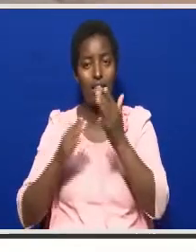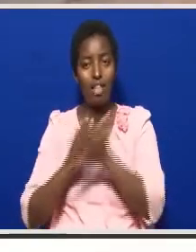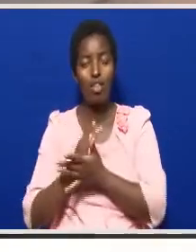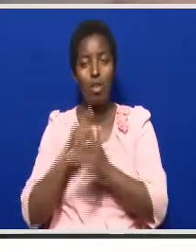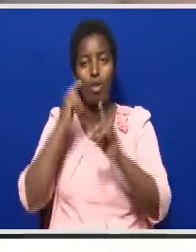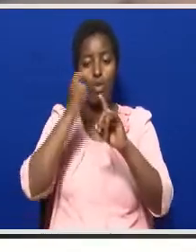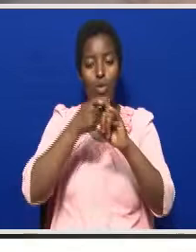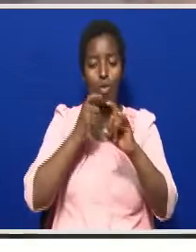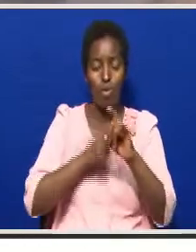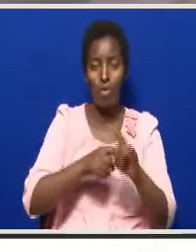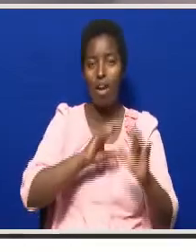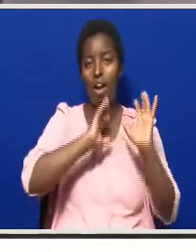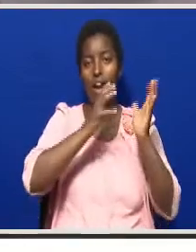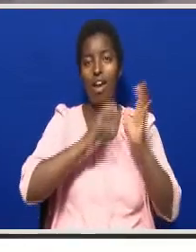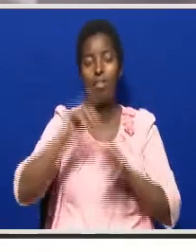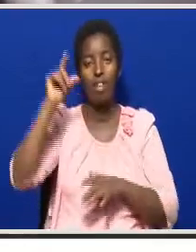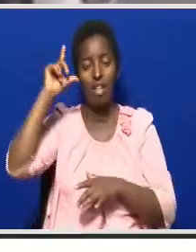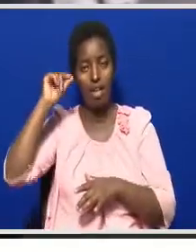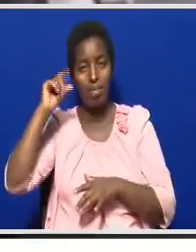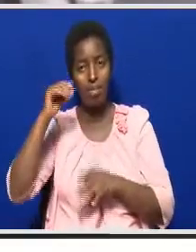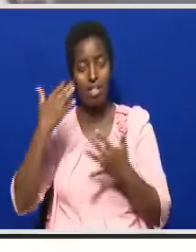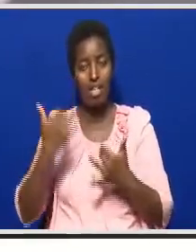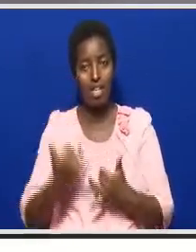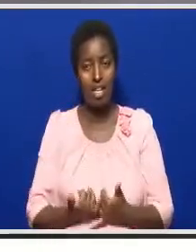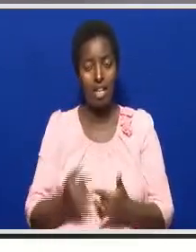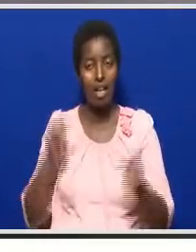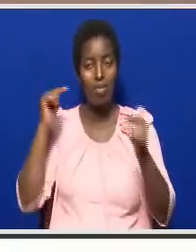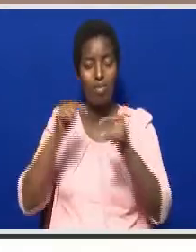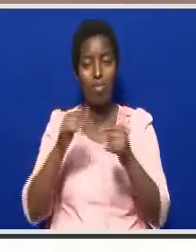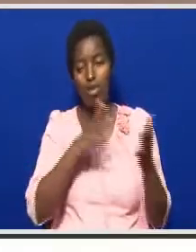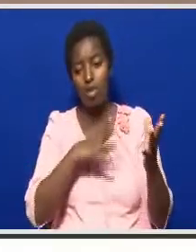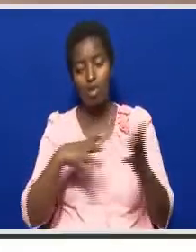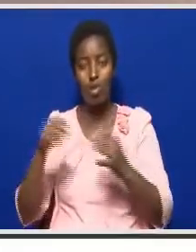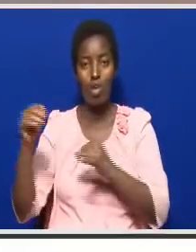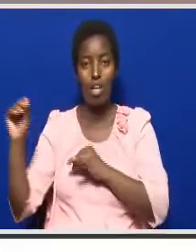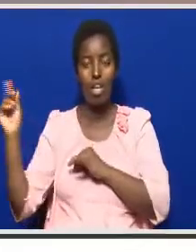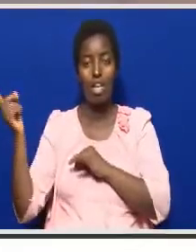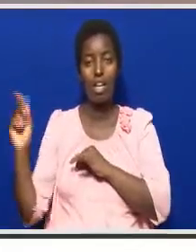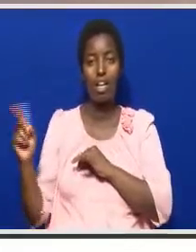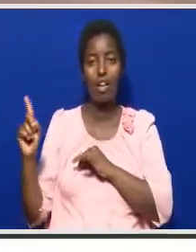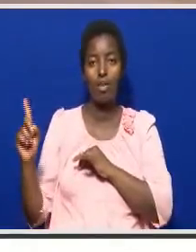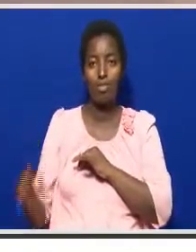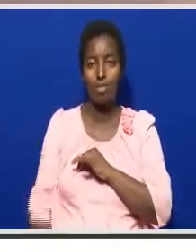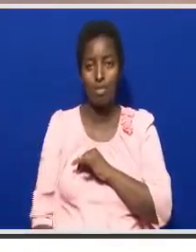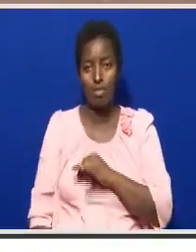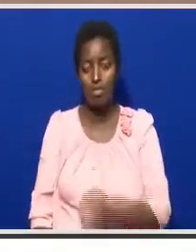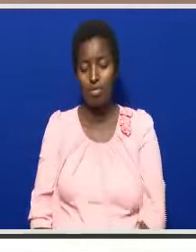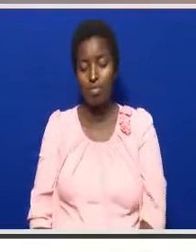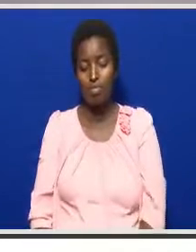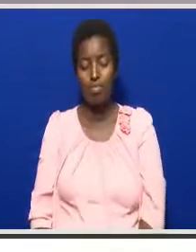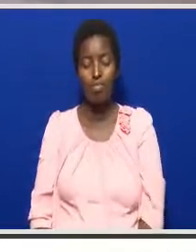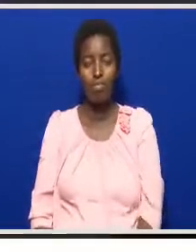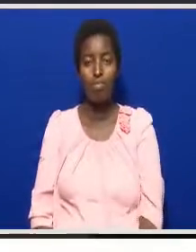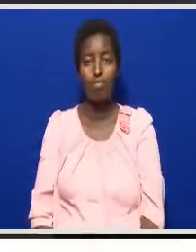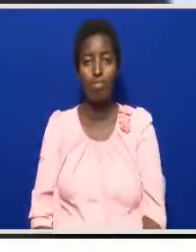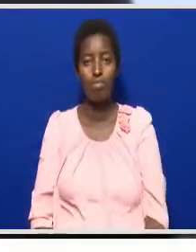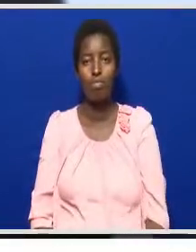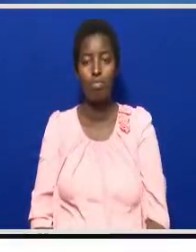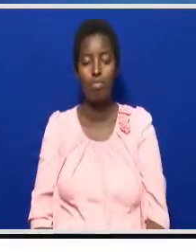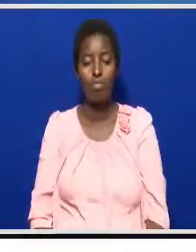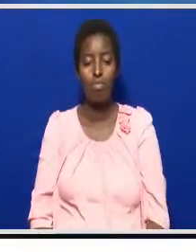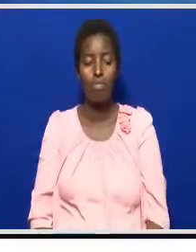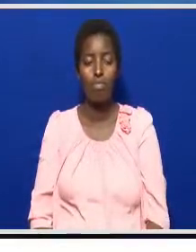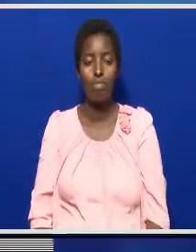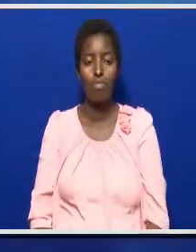Kwale, Kilifi, in Mombasa, and their aim is to reach Nairobi. Reporting from Mwangaza Prime News, I'm Stella Kariuki.